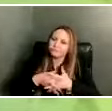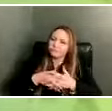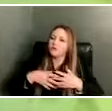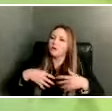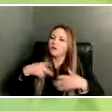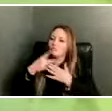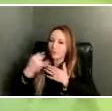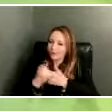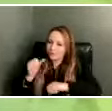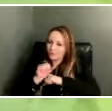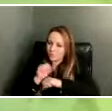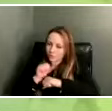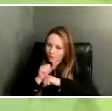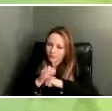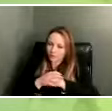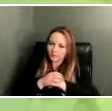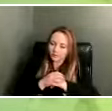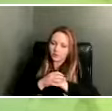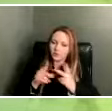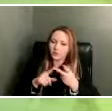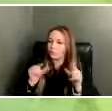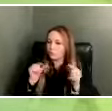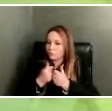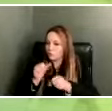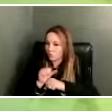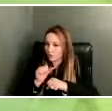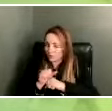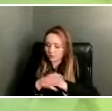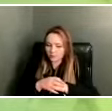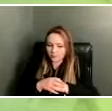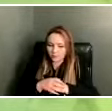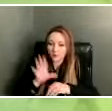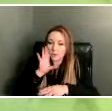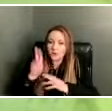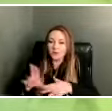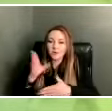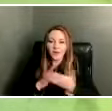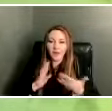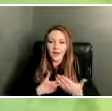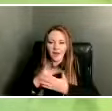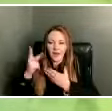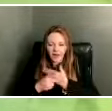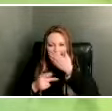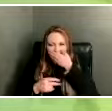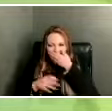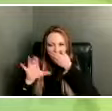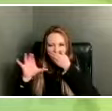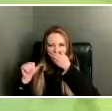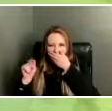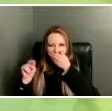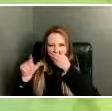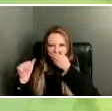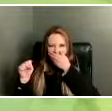project work. We incorporate group work. We do use for some of our programs the Canvas learning management